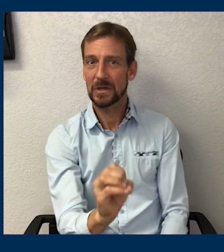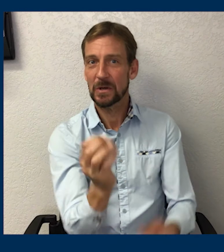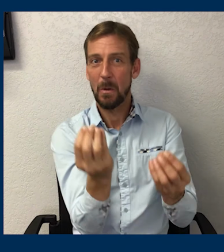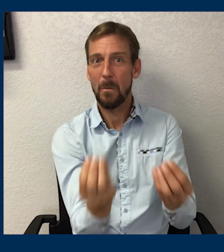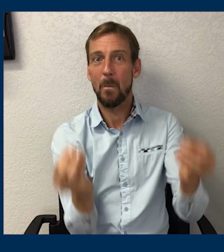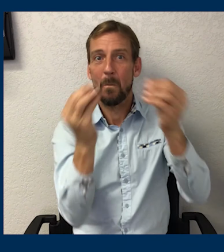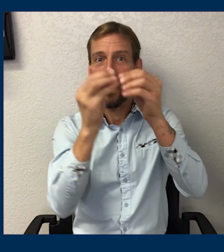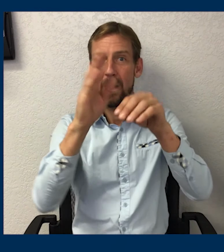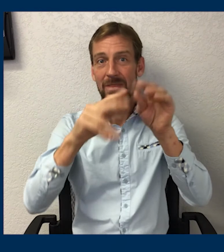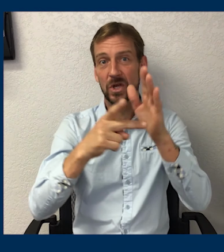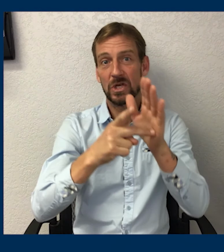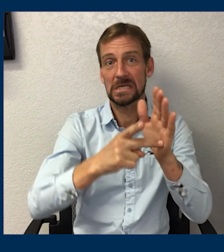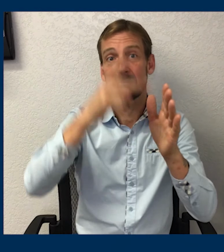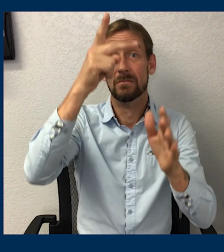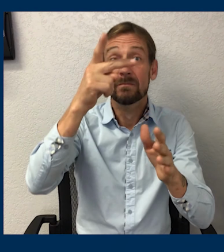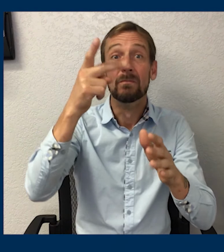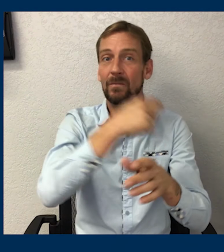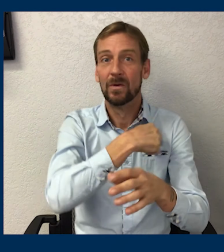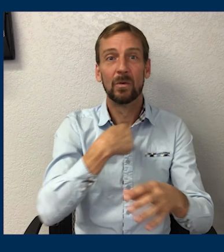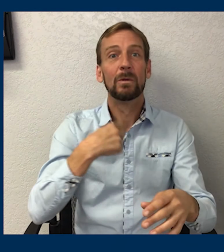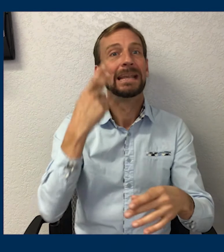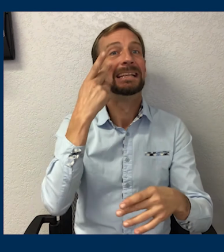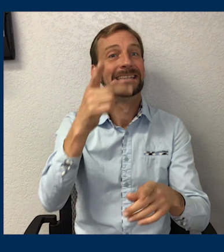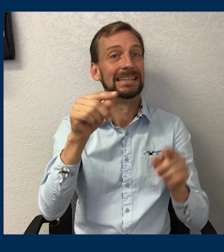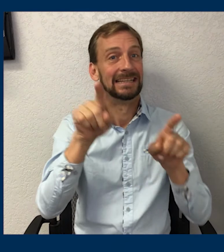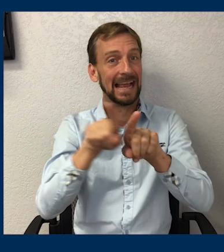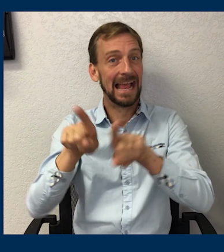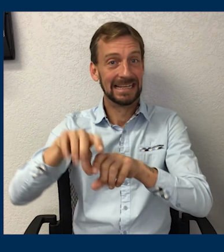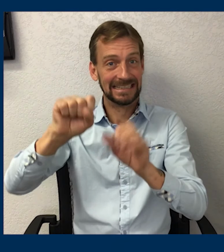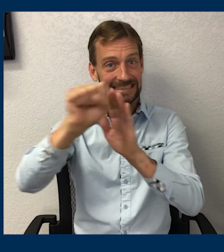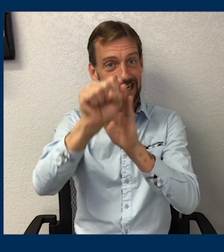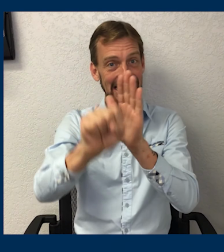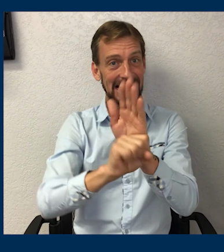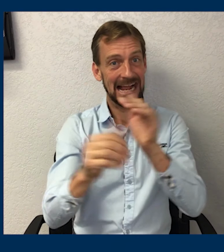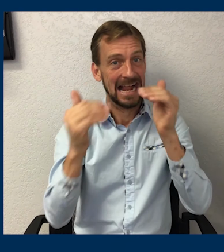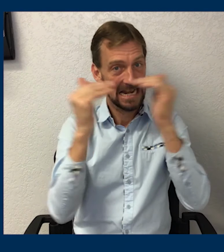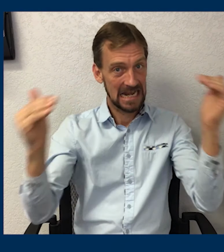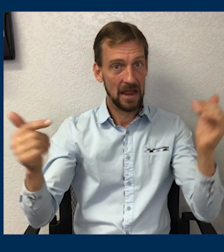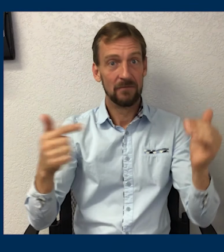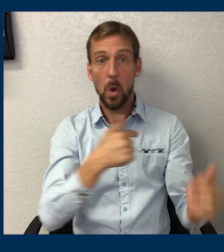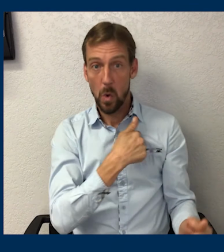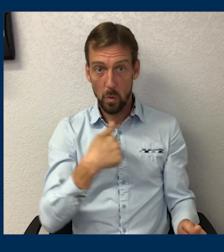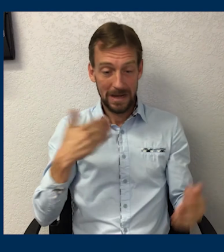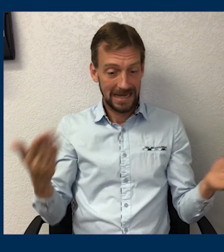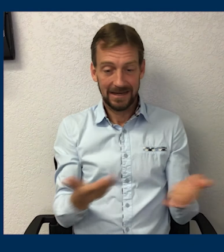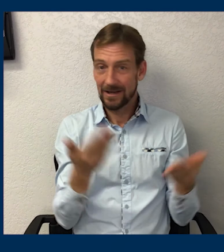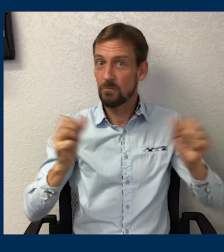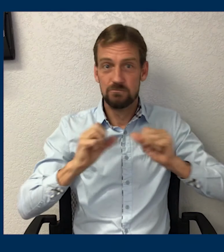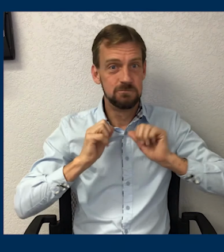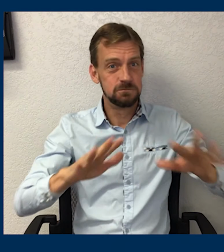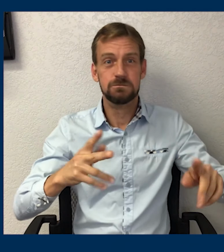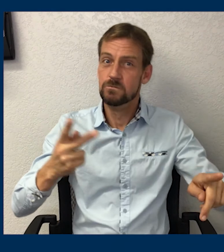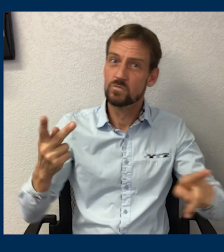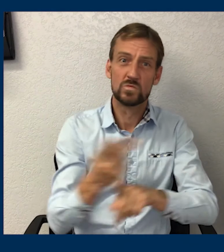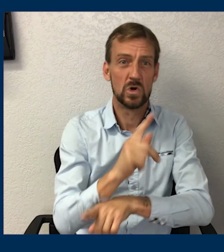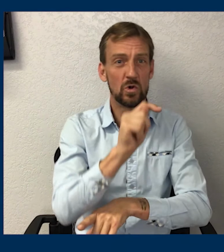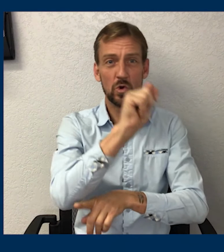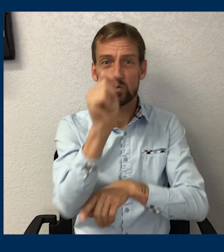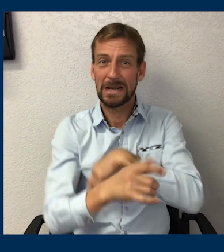the 5% that we see at the state level. So we definitely have had a greater outbreak here in Tulare